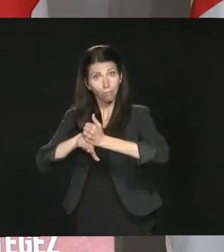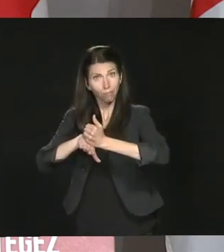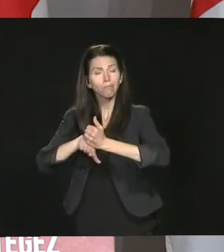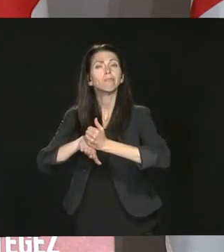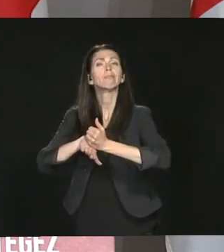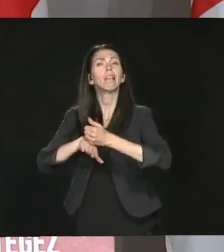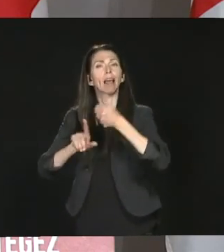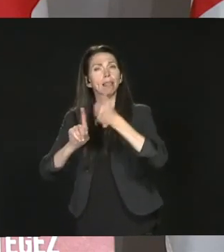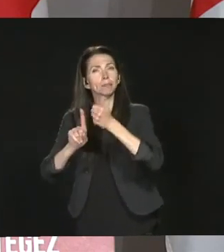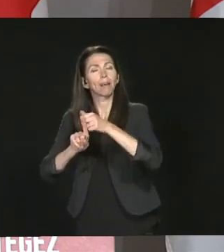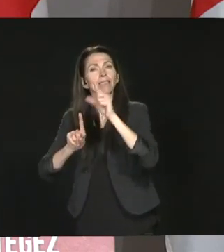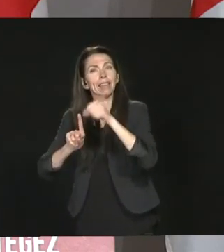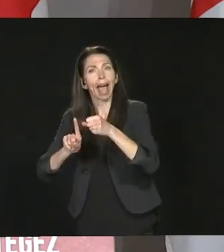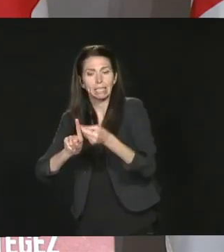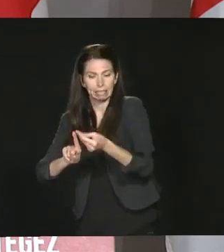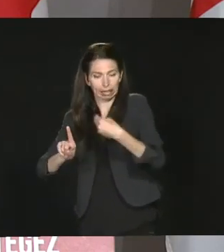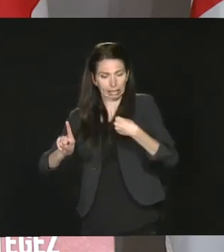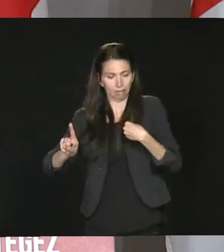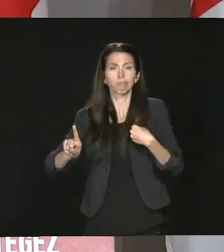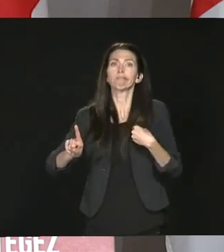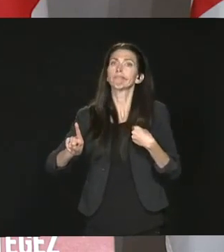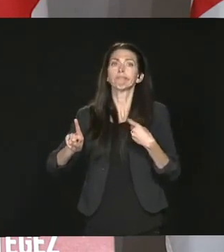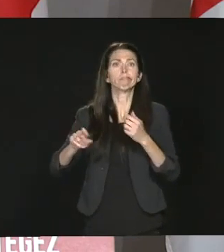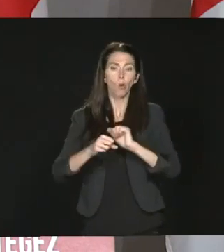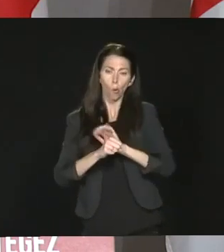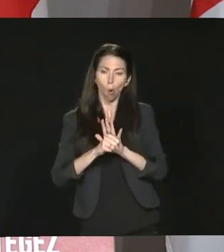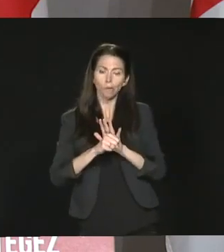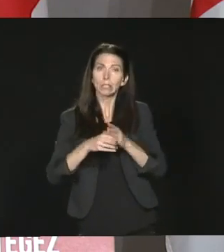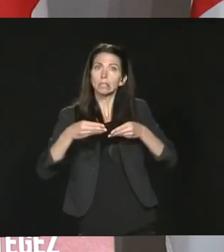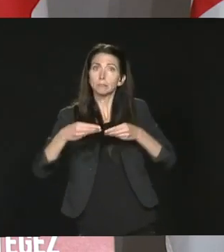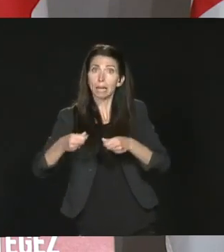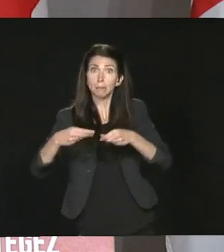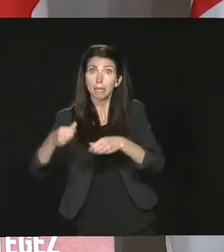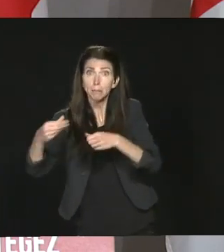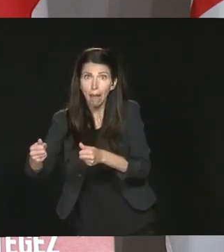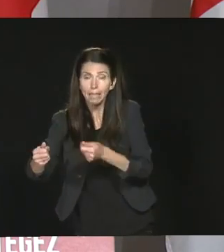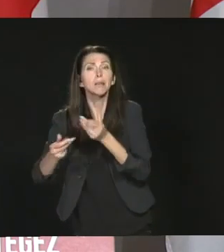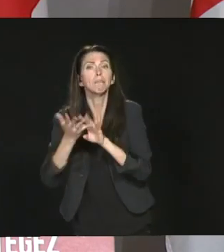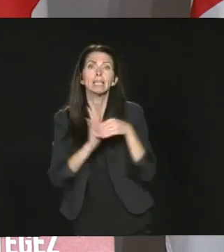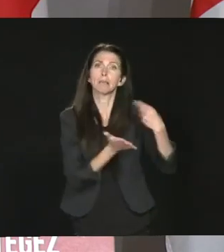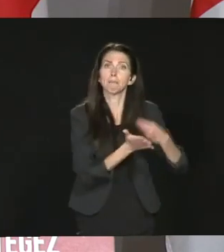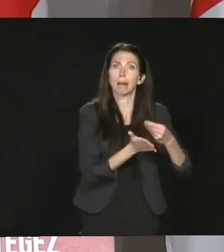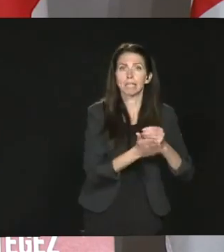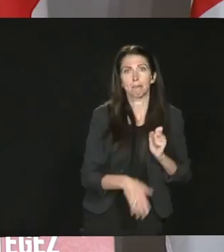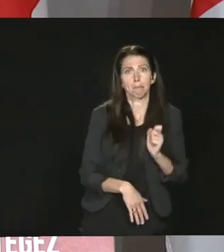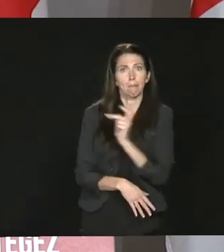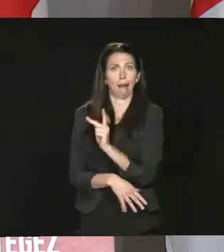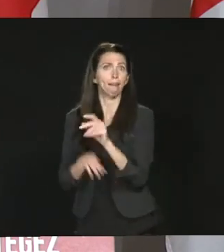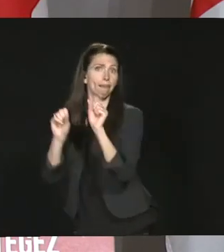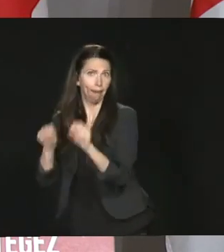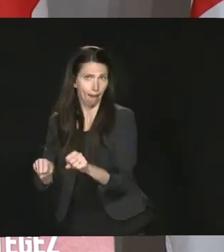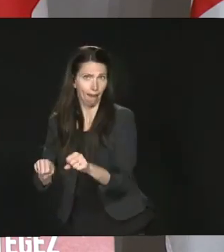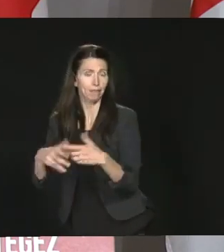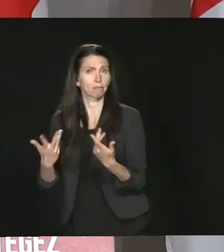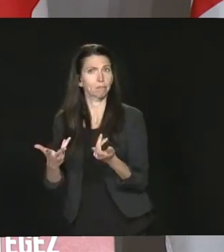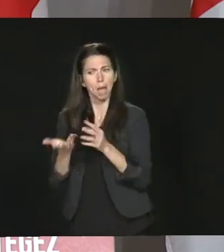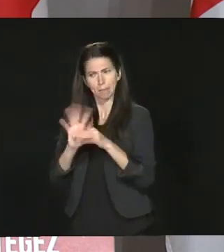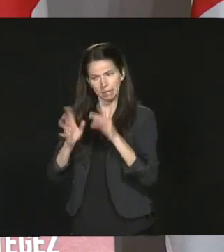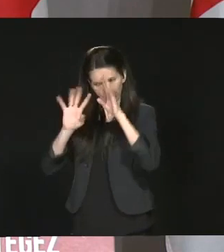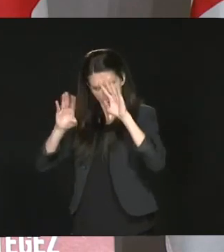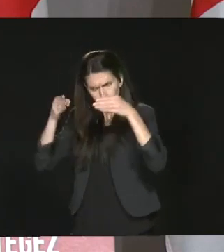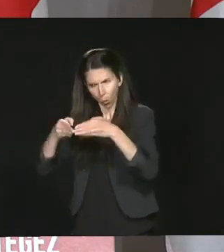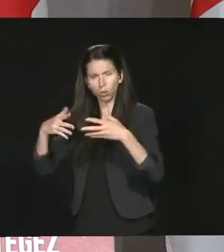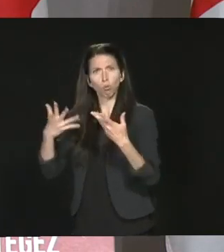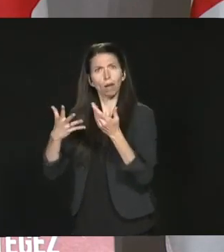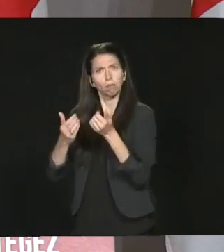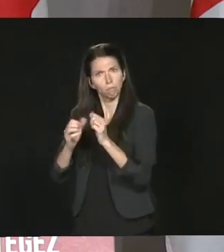Correction Services Canada for reimbursement, allowing them to focus on maintaining healthy environments for their residents. The Government of Canada